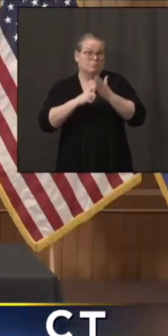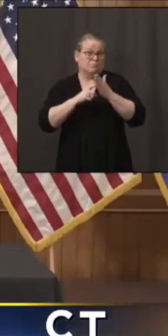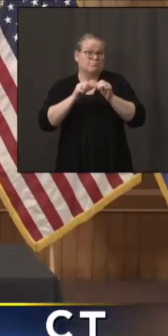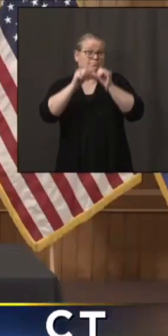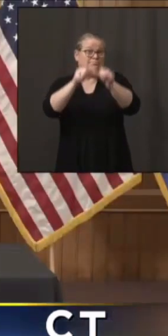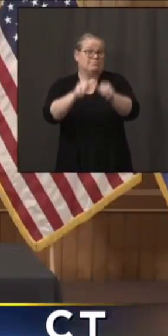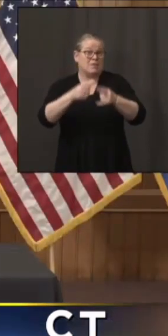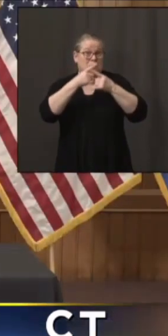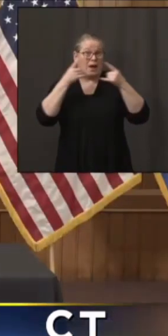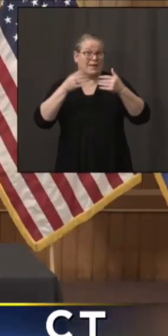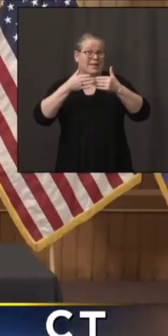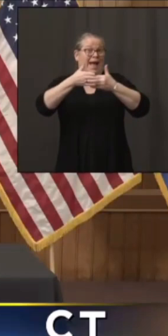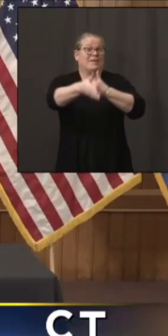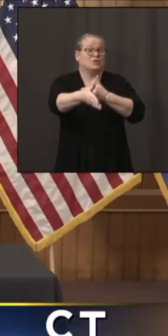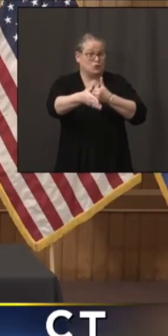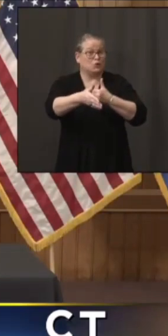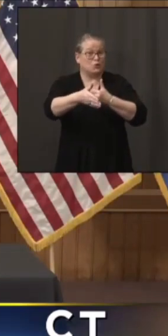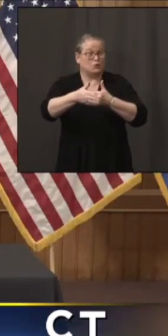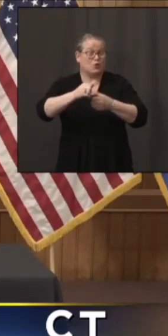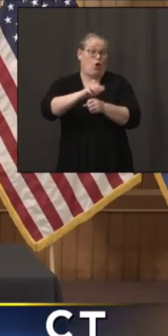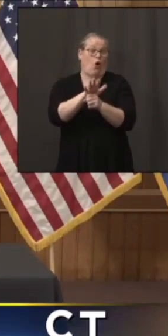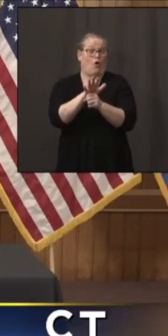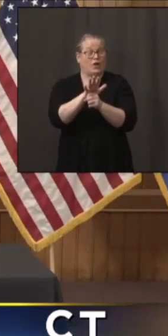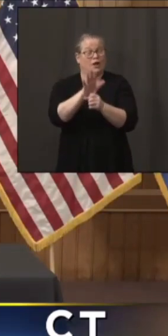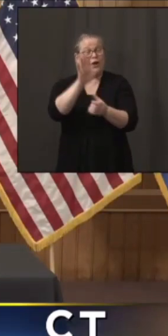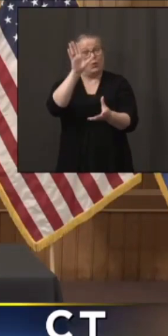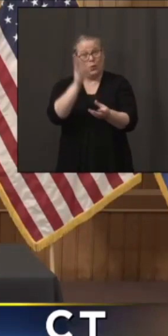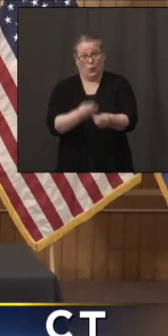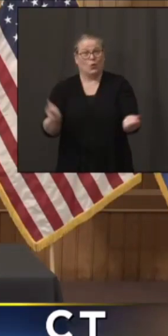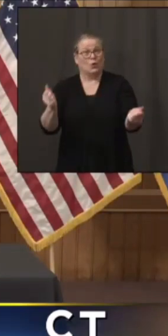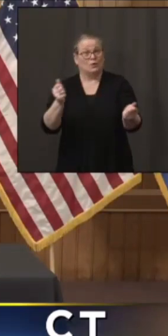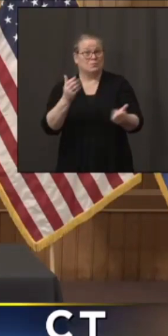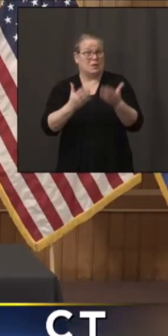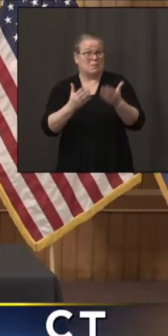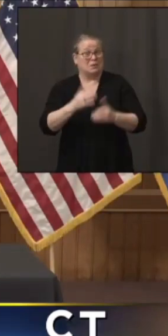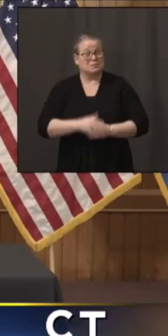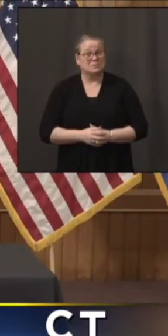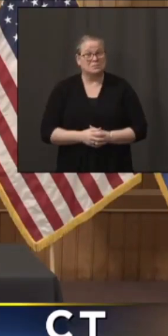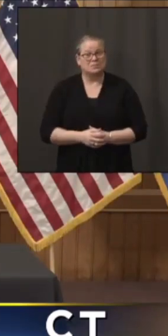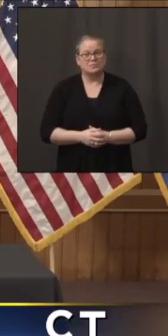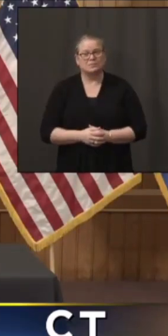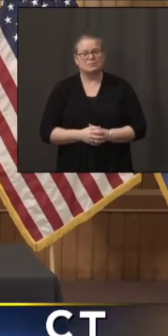Okay. And Governor, I know it's hard to say because if